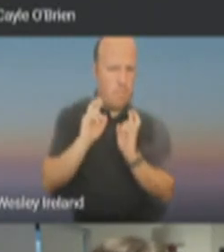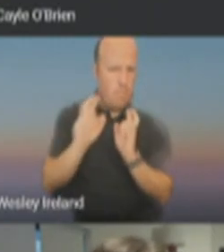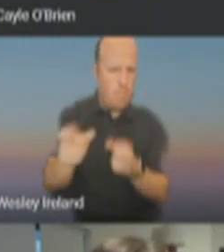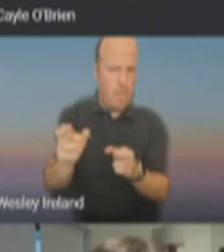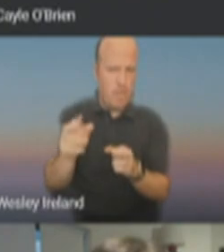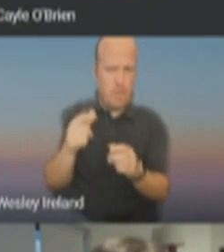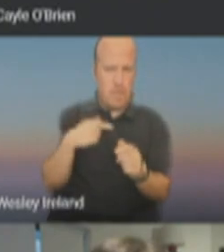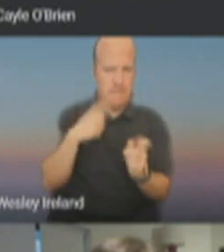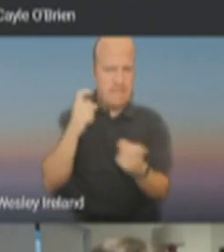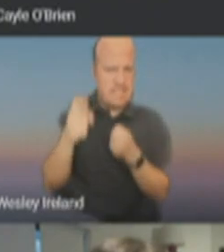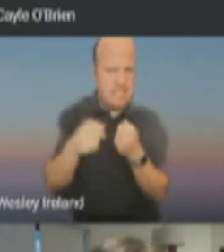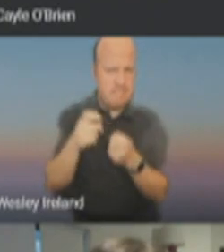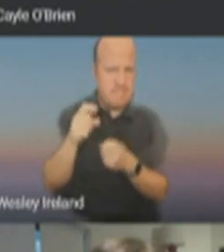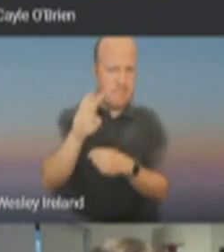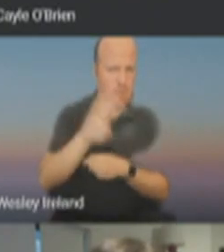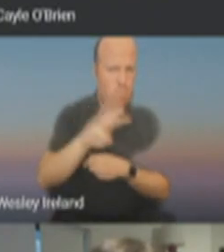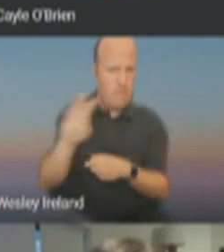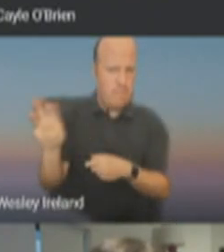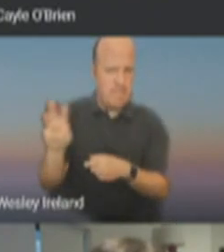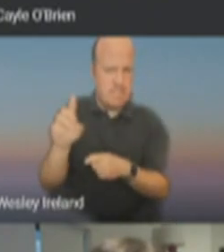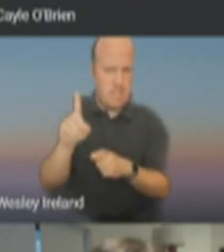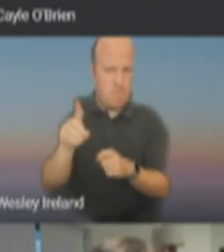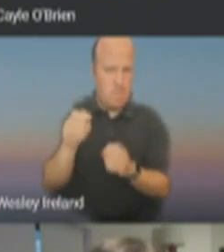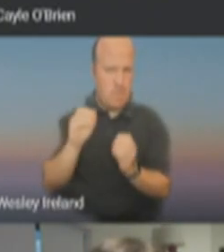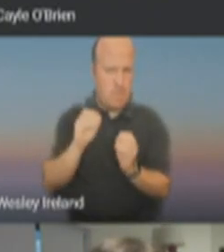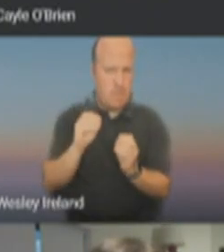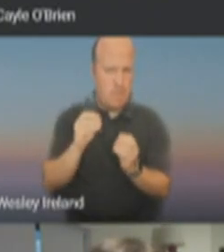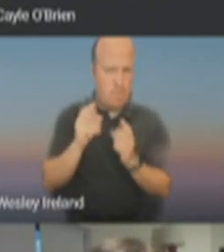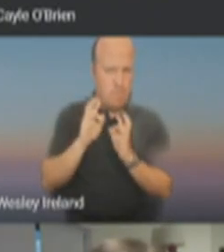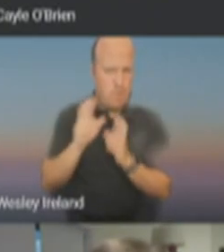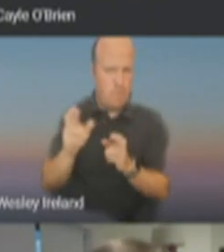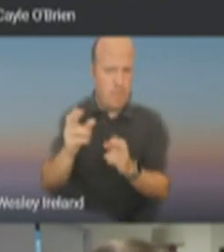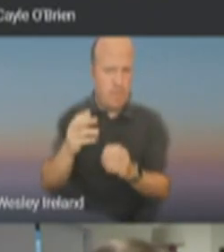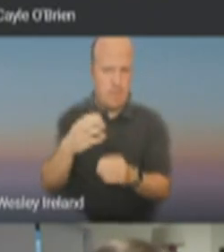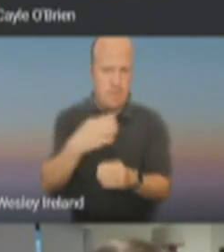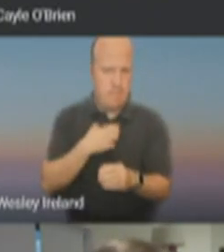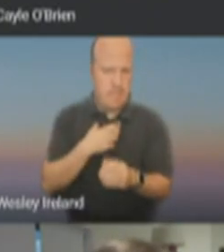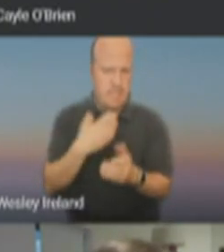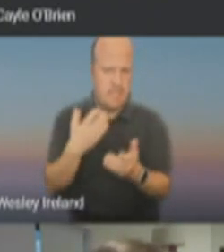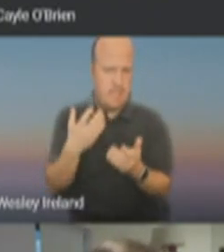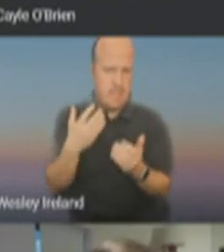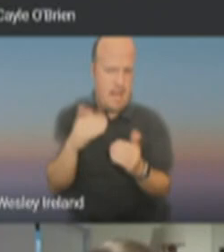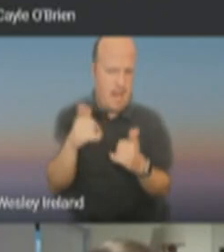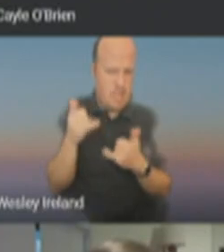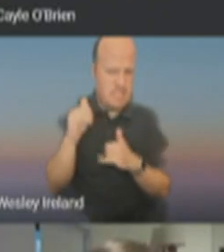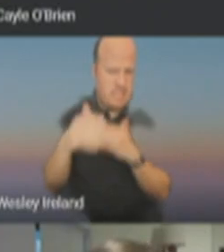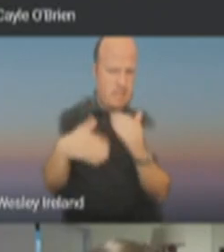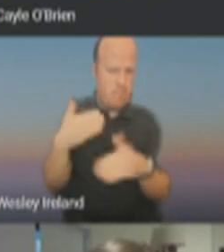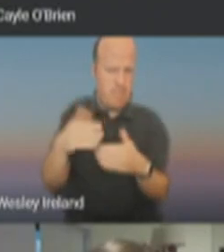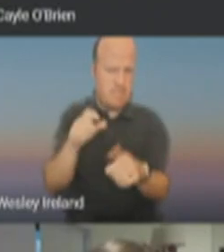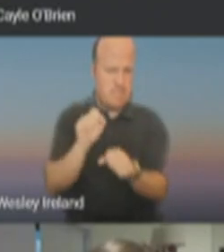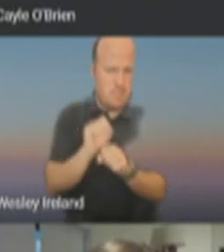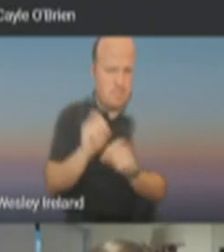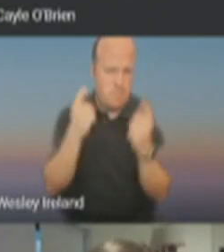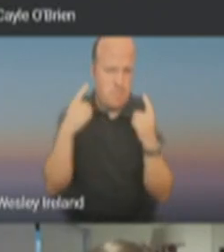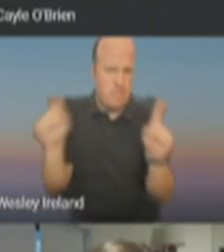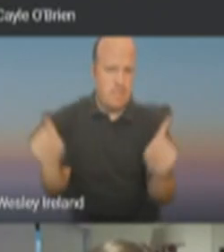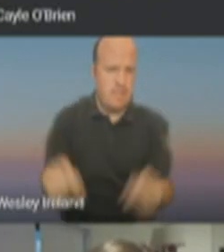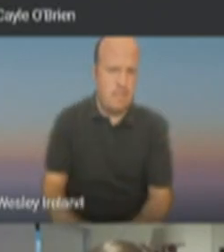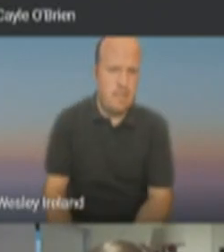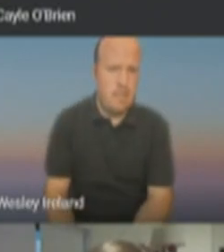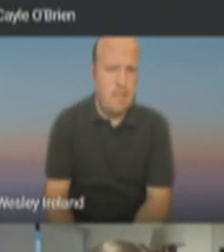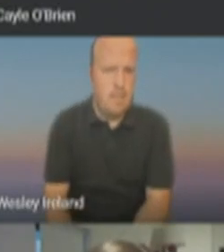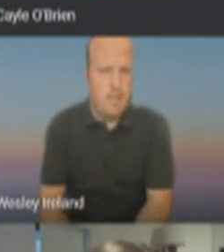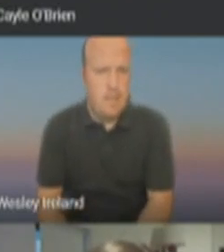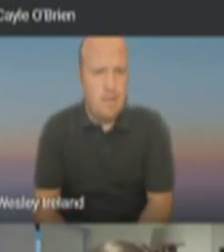access. Where do they report those to? Is there a website, or where do they make those reports?